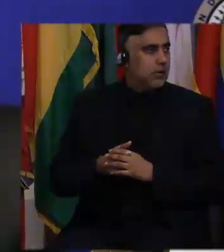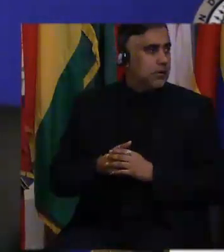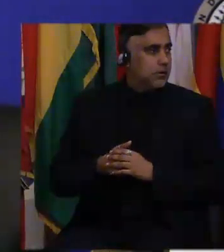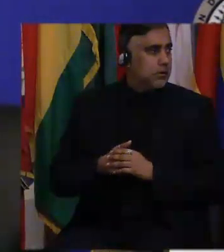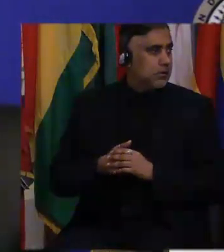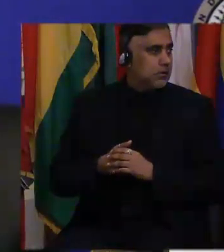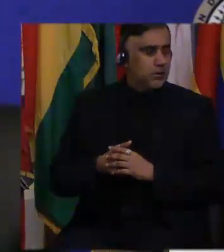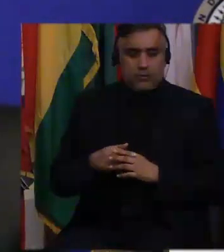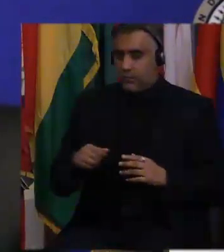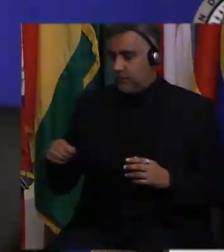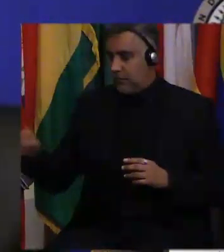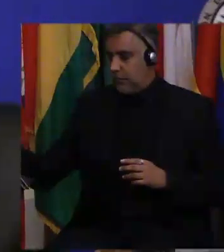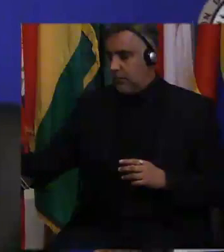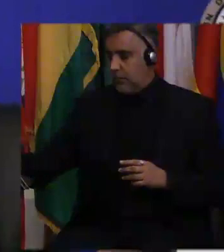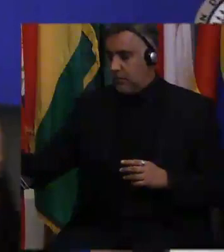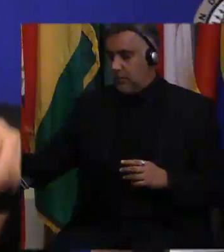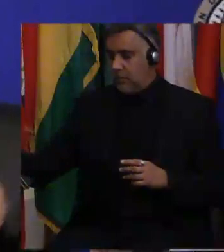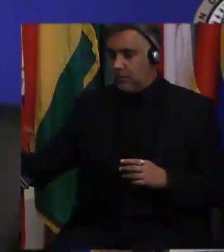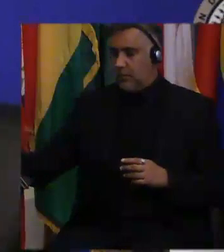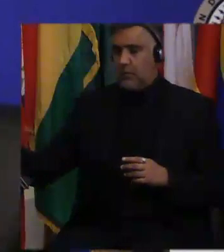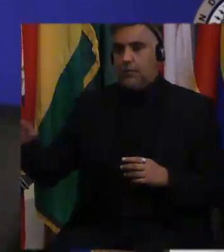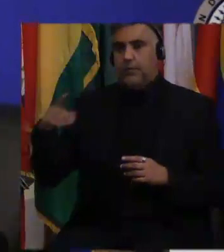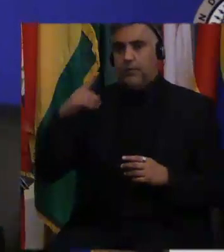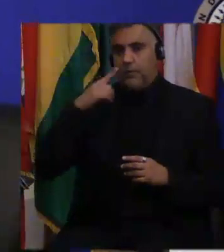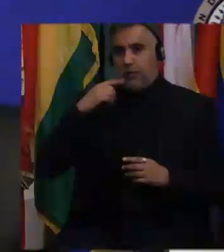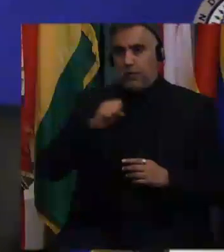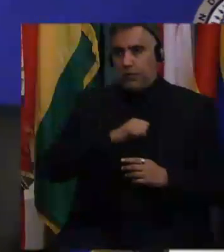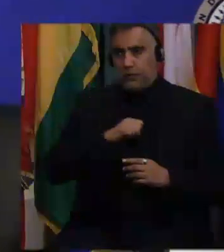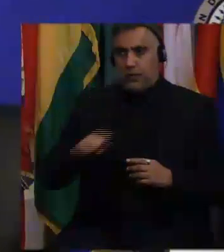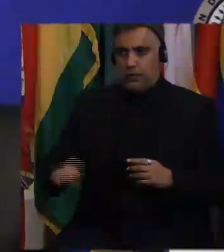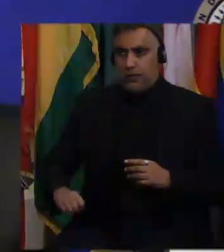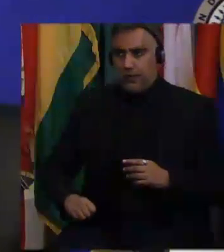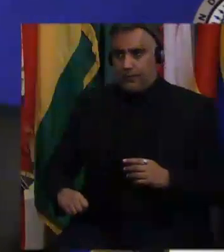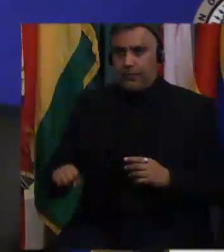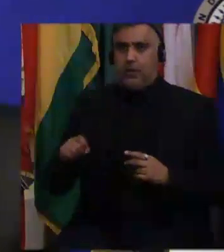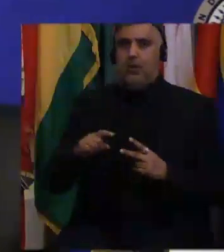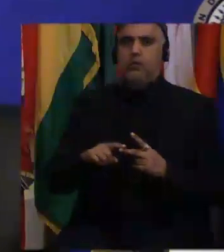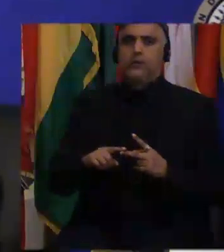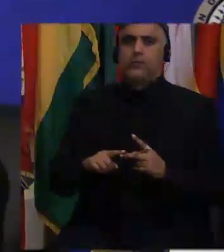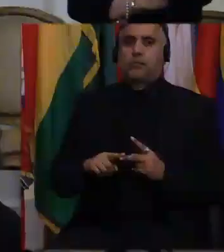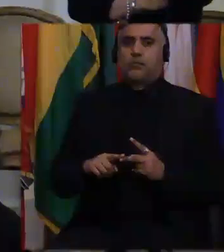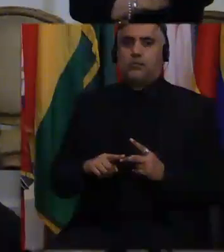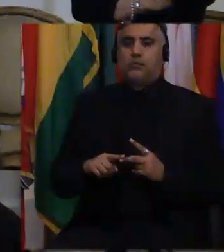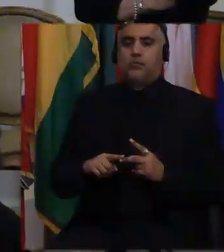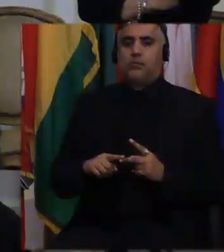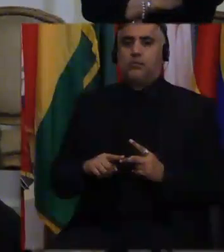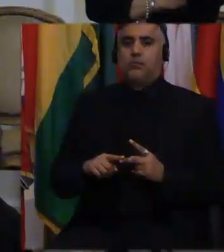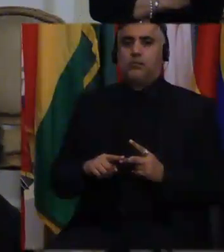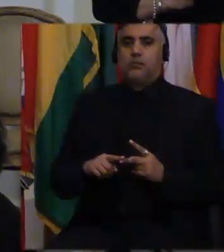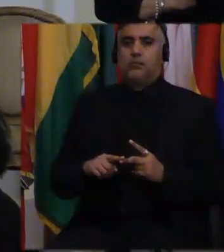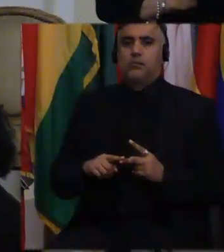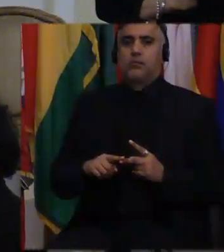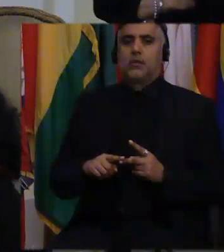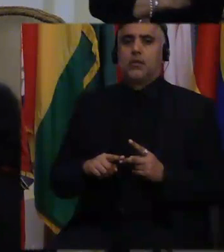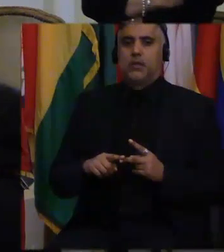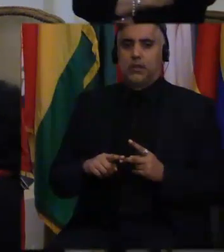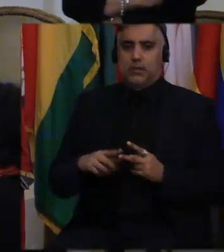Silvia? En el caso de El Salvador, o sea, es parte de nuestra región